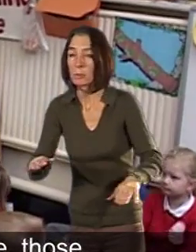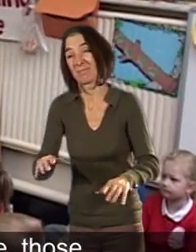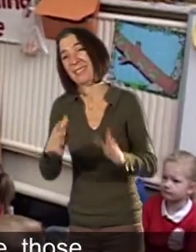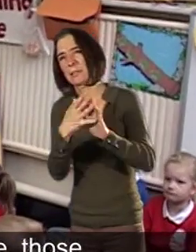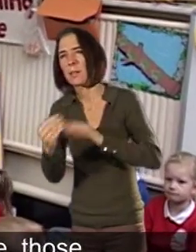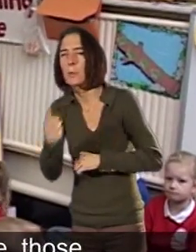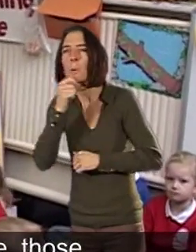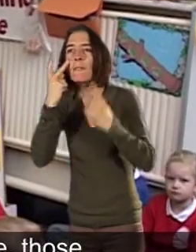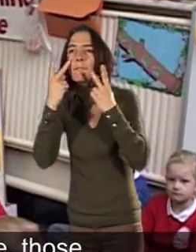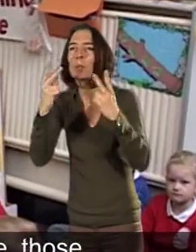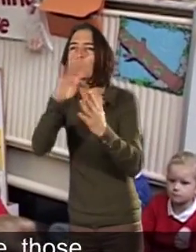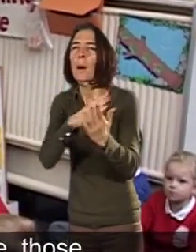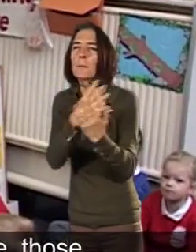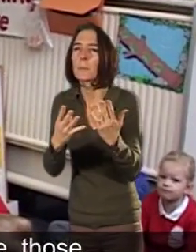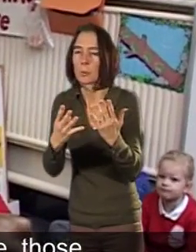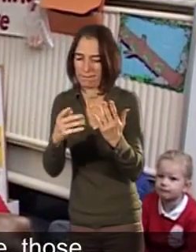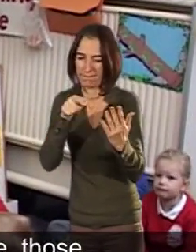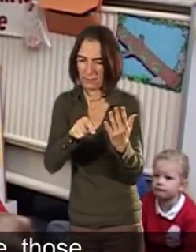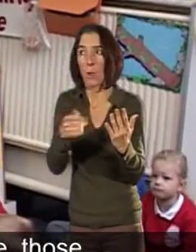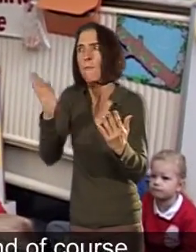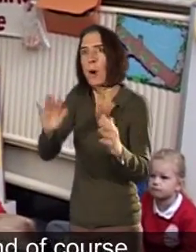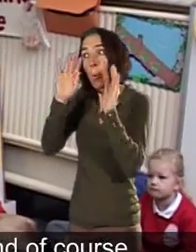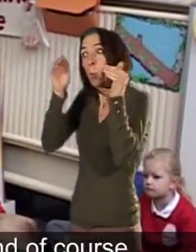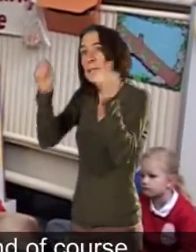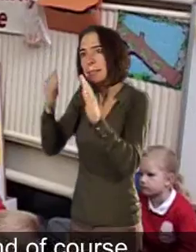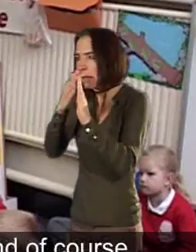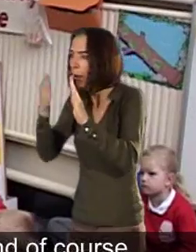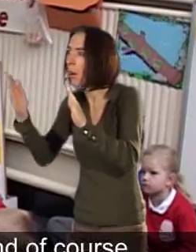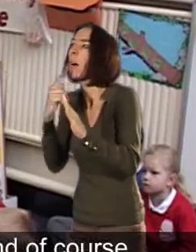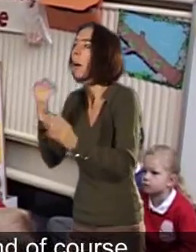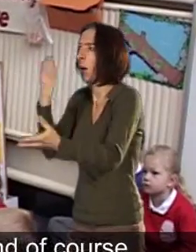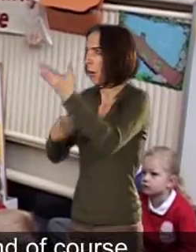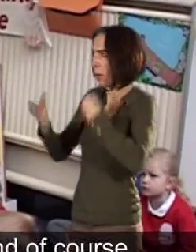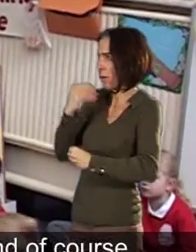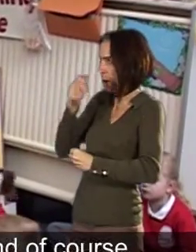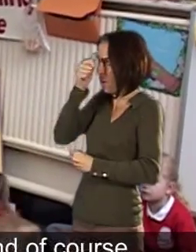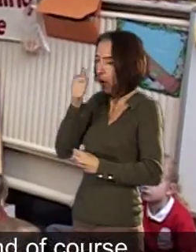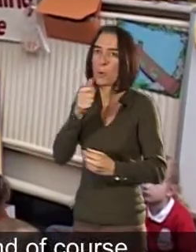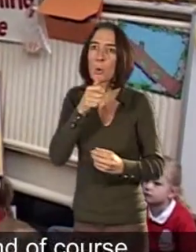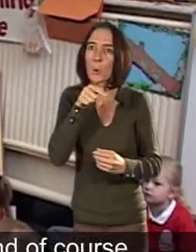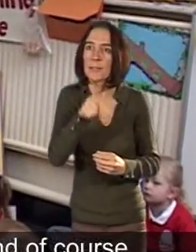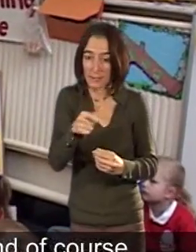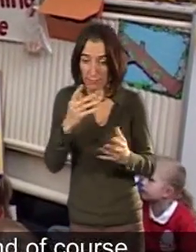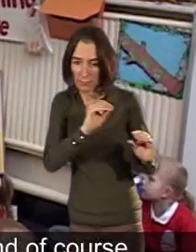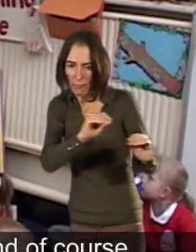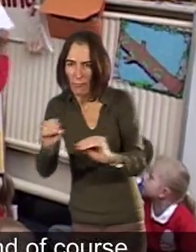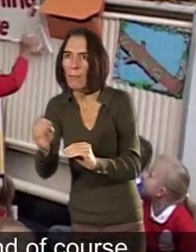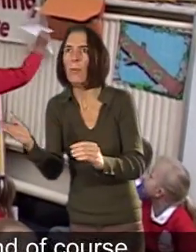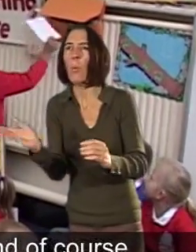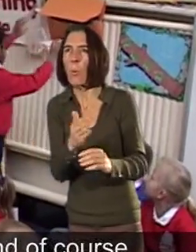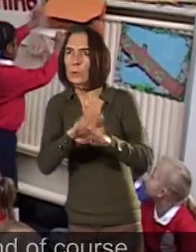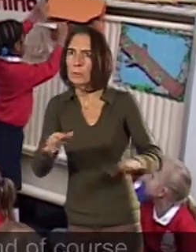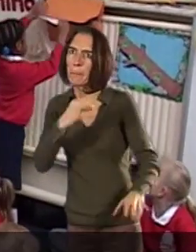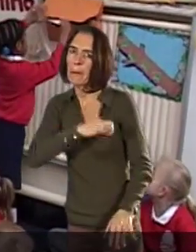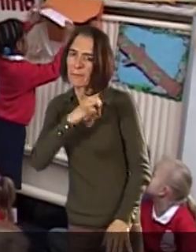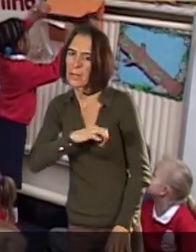reception, for instance. Those were ideas that came to us from specialists who work with children with autism. And of course, all the children are now benefiting from